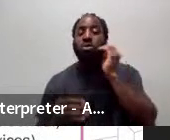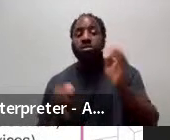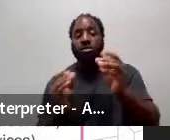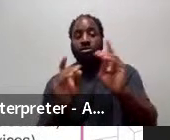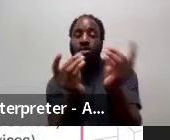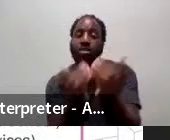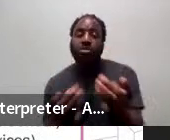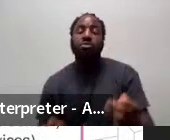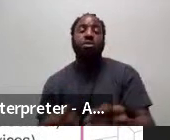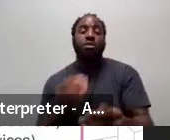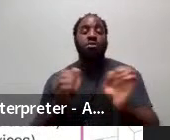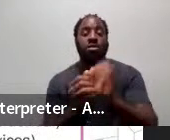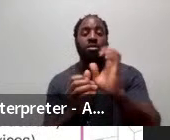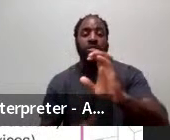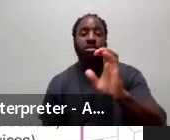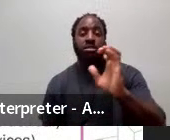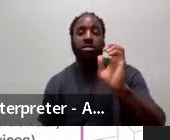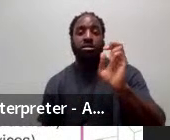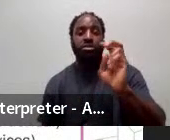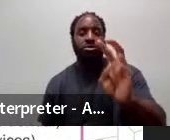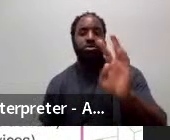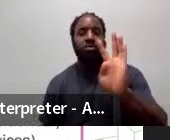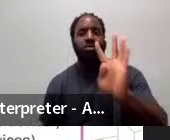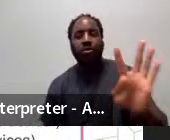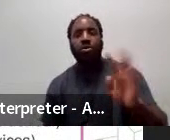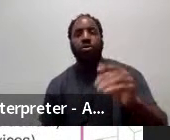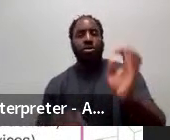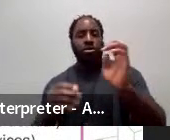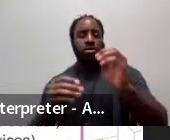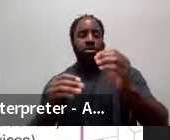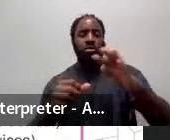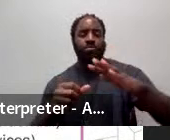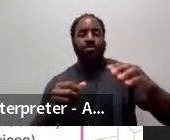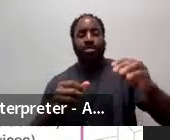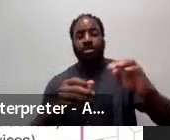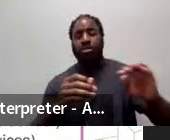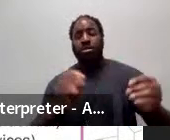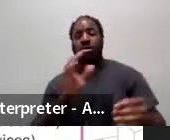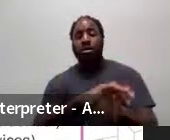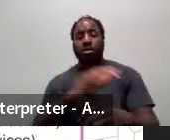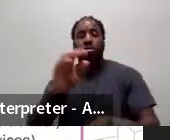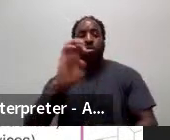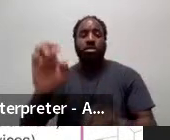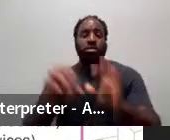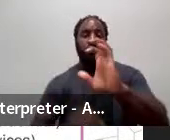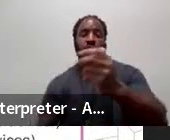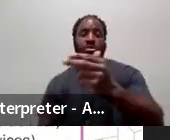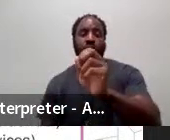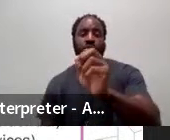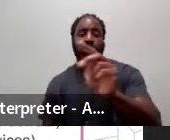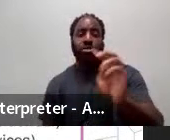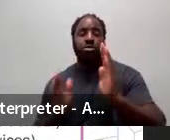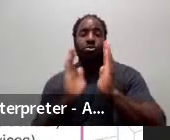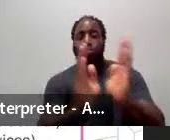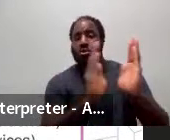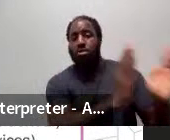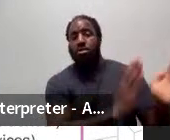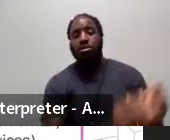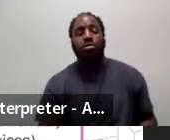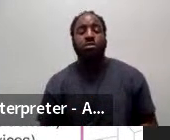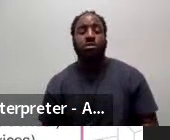with a C24 commercial overlay along the Williamsbridge Road and Eastchester Road corridors.